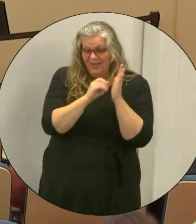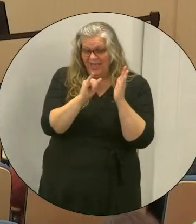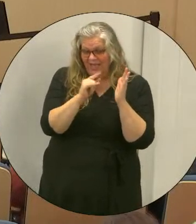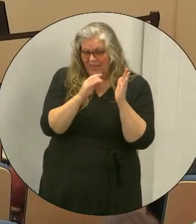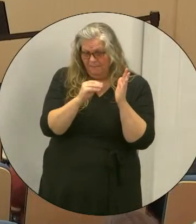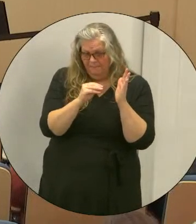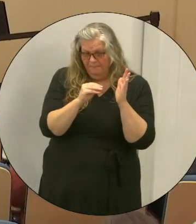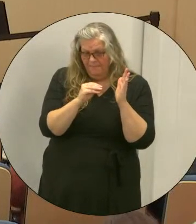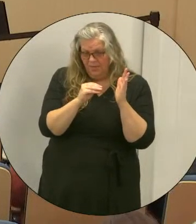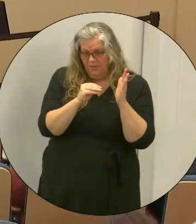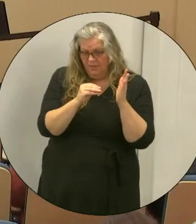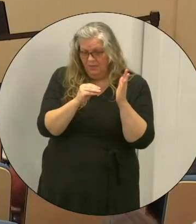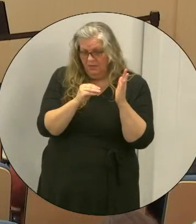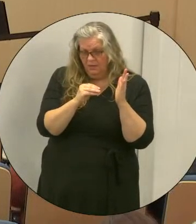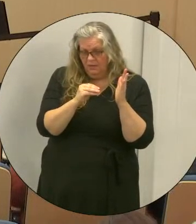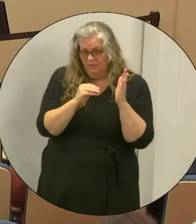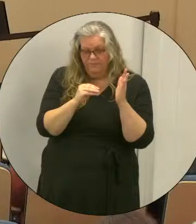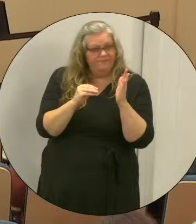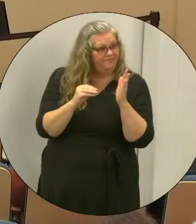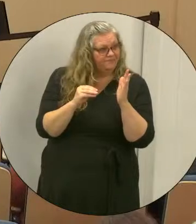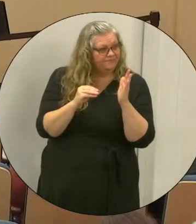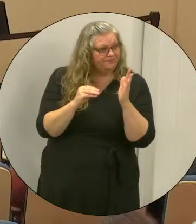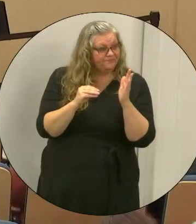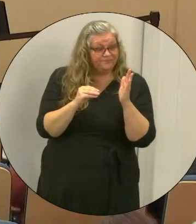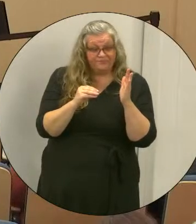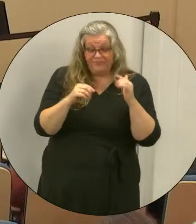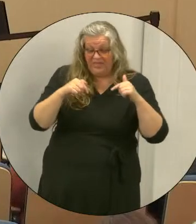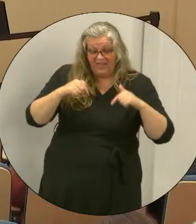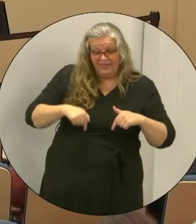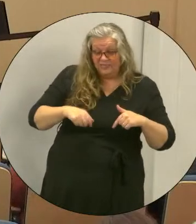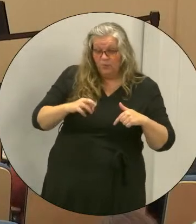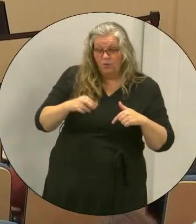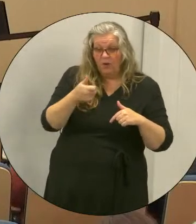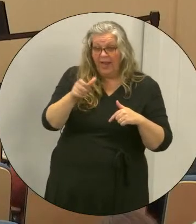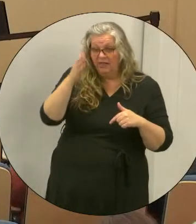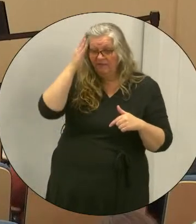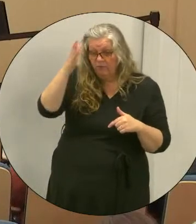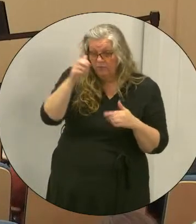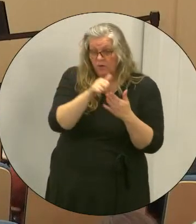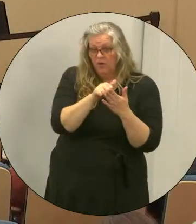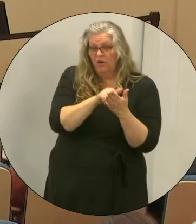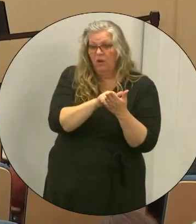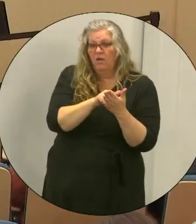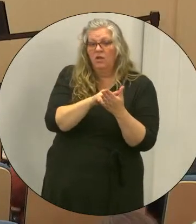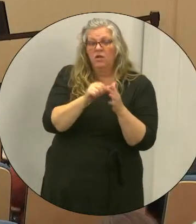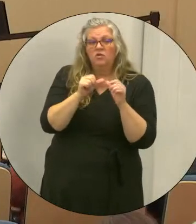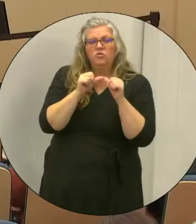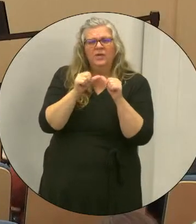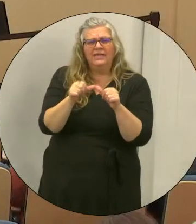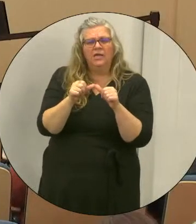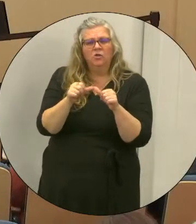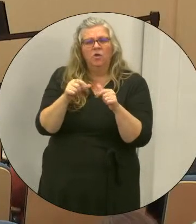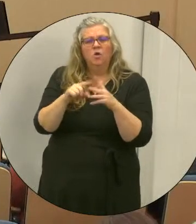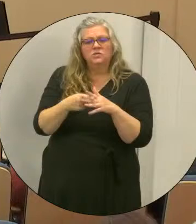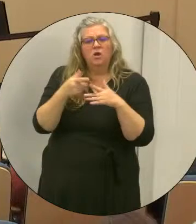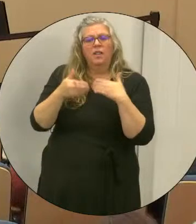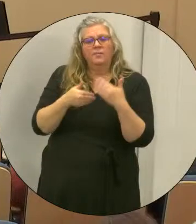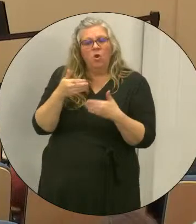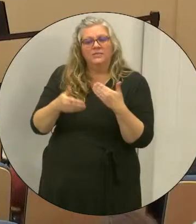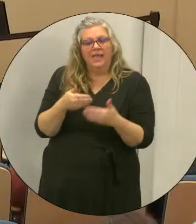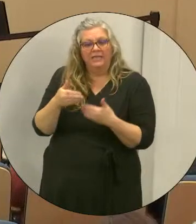our agenda, either any upcoming agenda so far, to continue. We've started the process